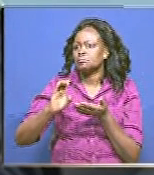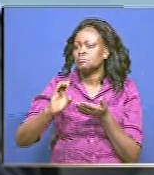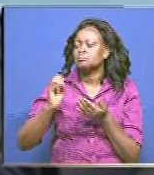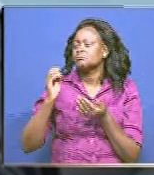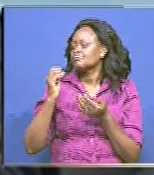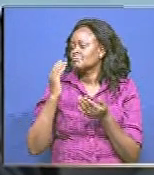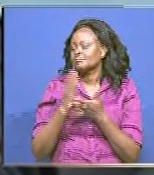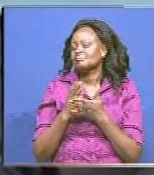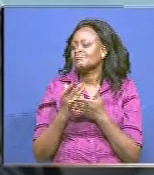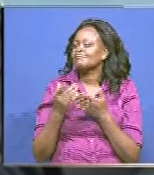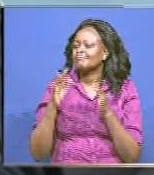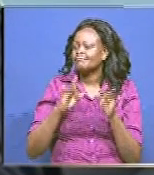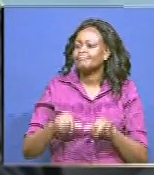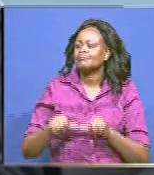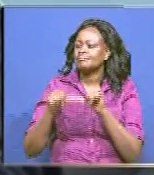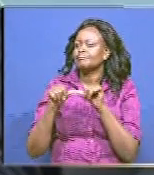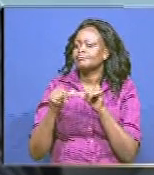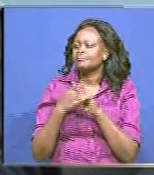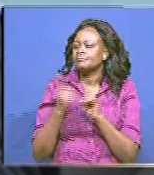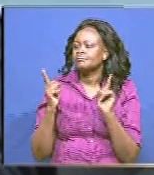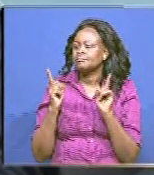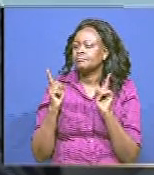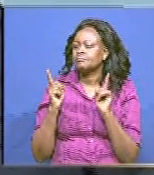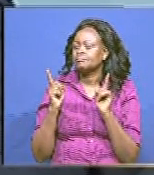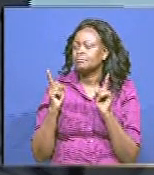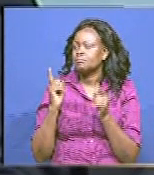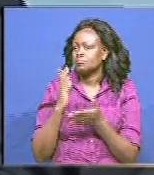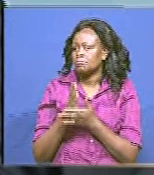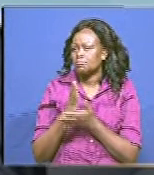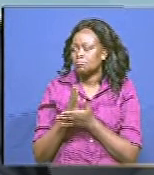somehow we are struggling. You're struggling. But apart from that,